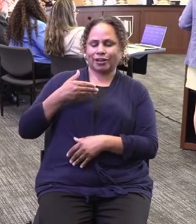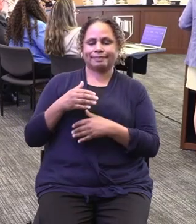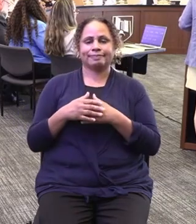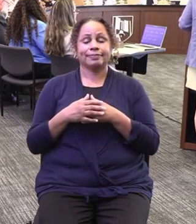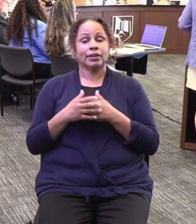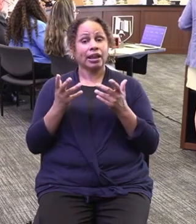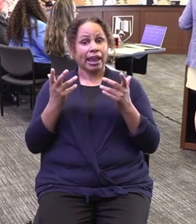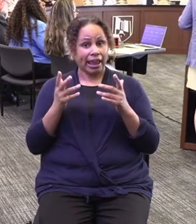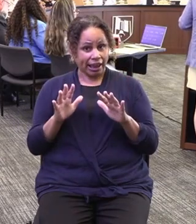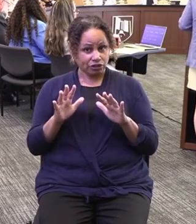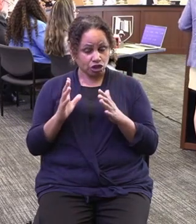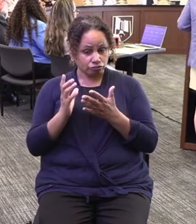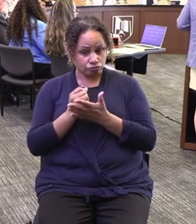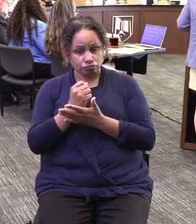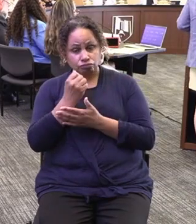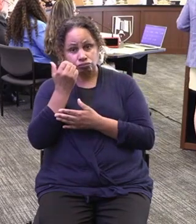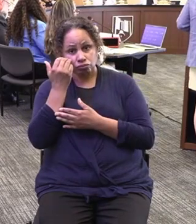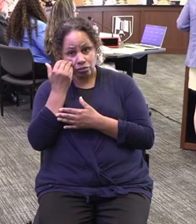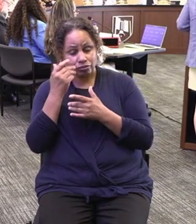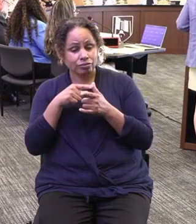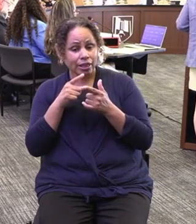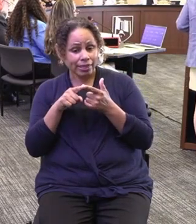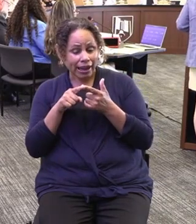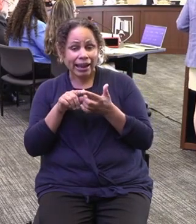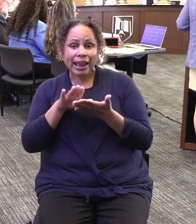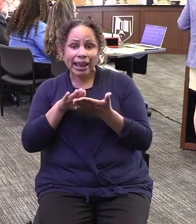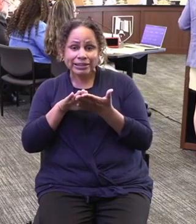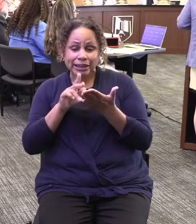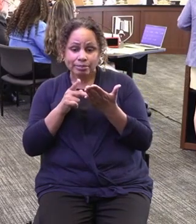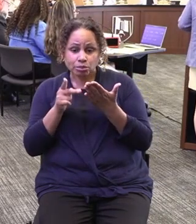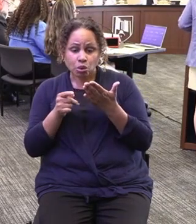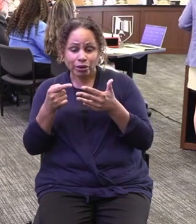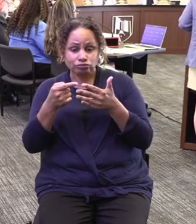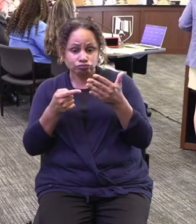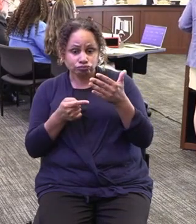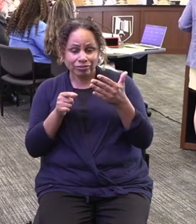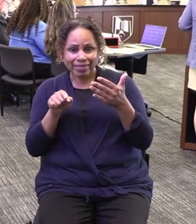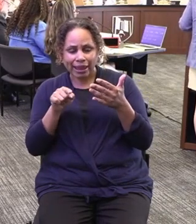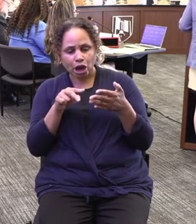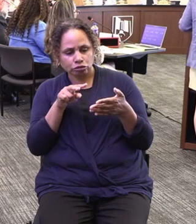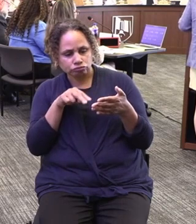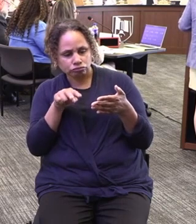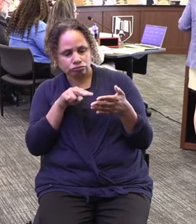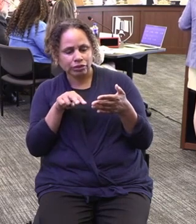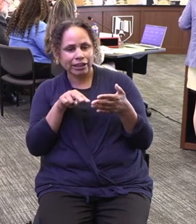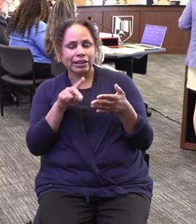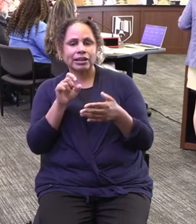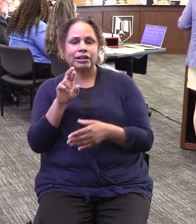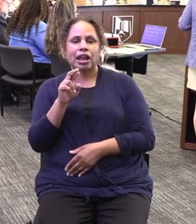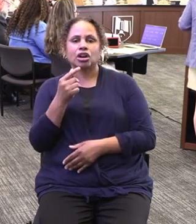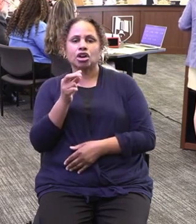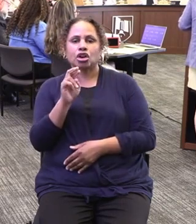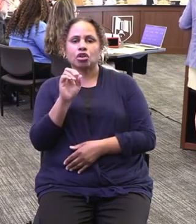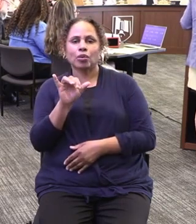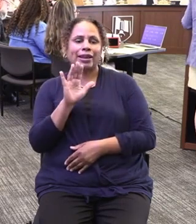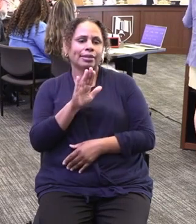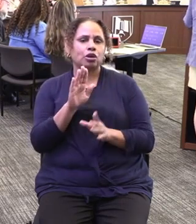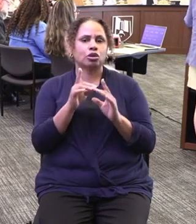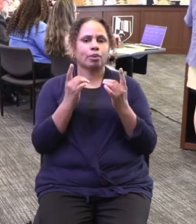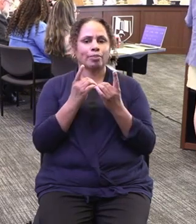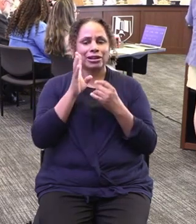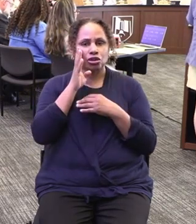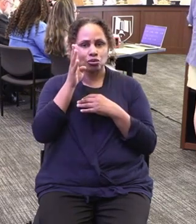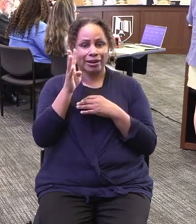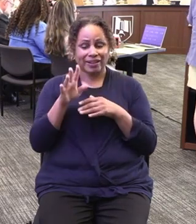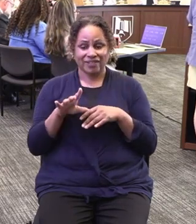that awareness, then they're looking at academic programs that Dr. Gray's department and division has created for them. They're finding